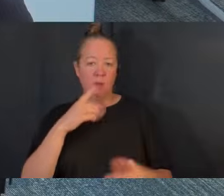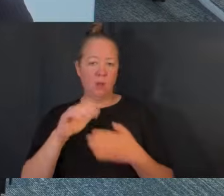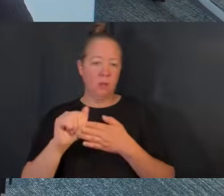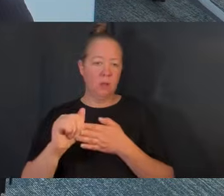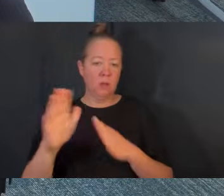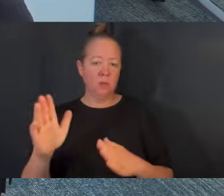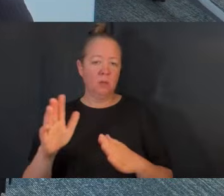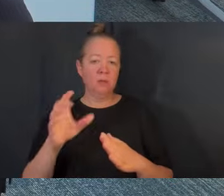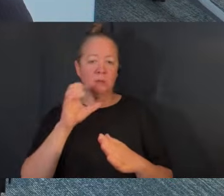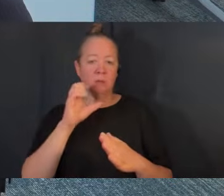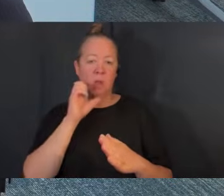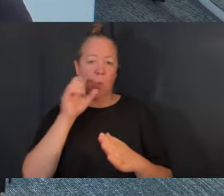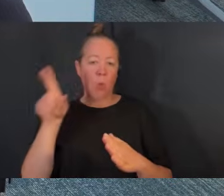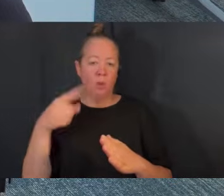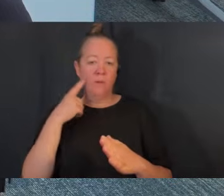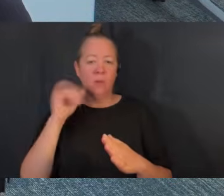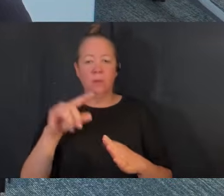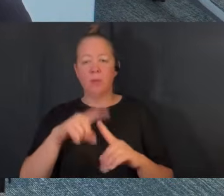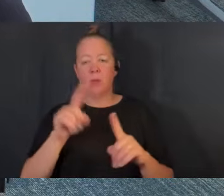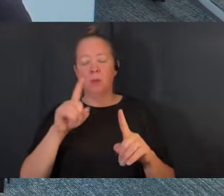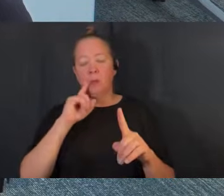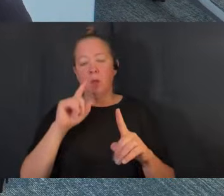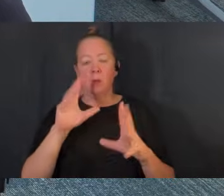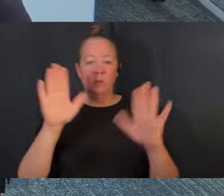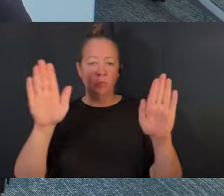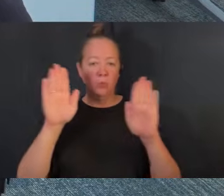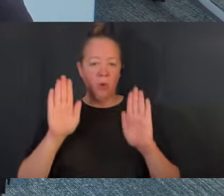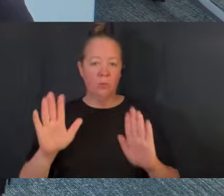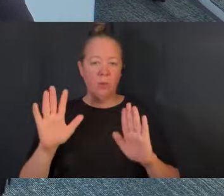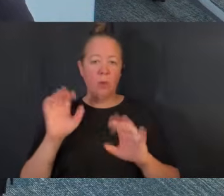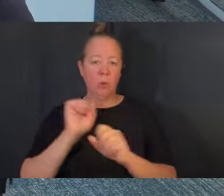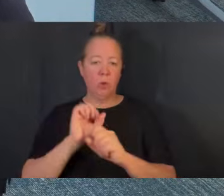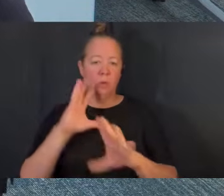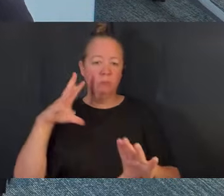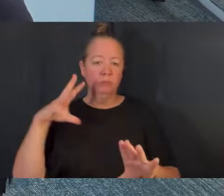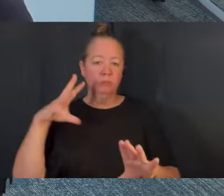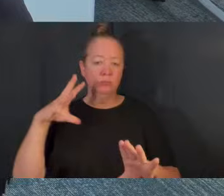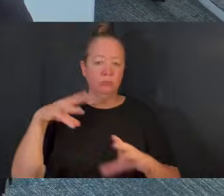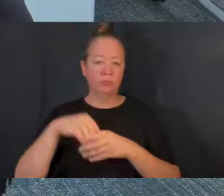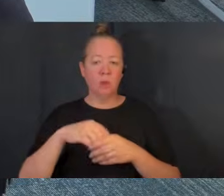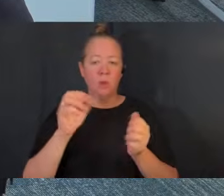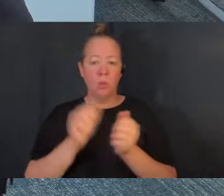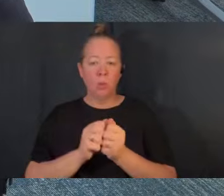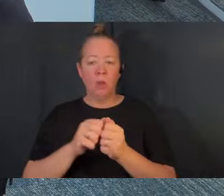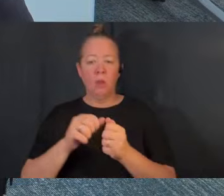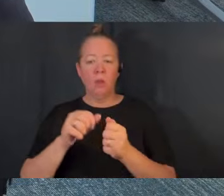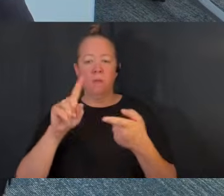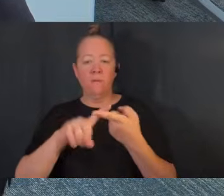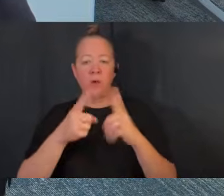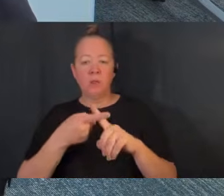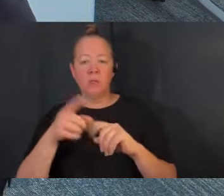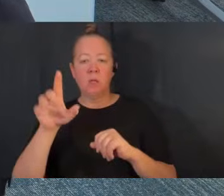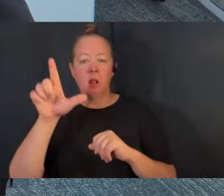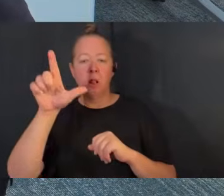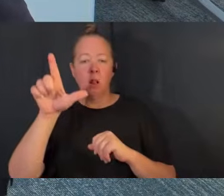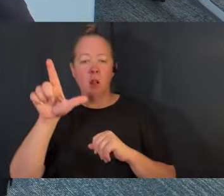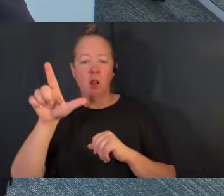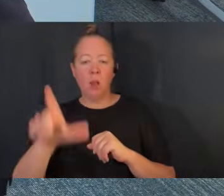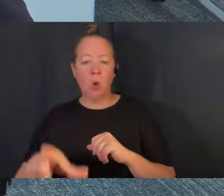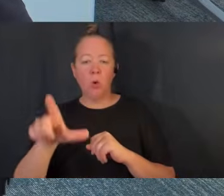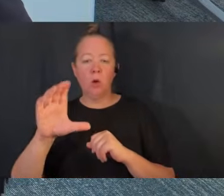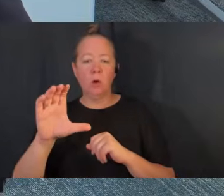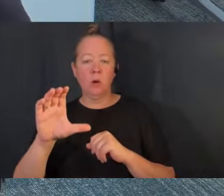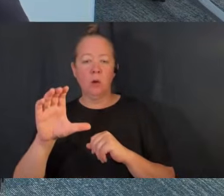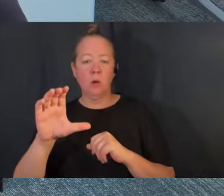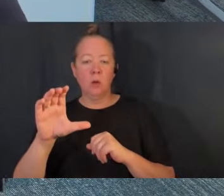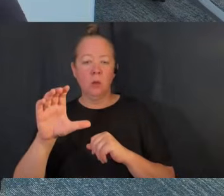the town with Friends of Lower River Creek, all kinds of cleanups, the trail, going on Route 50